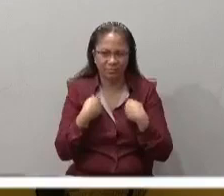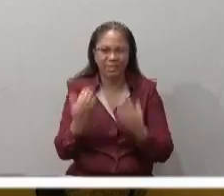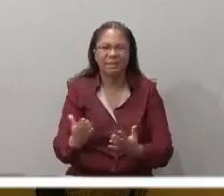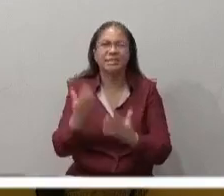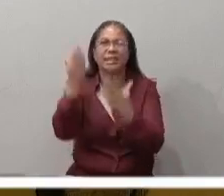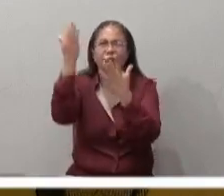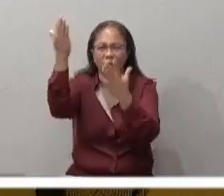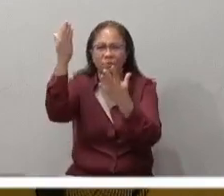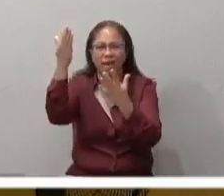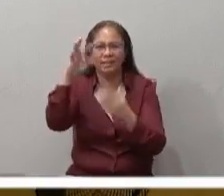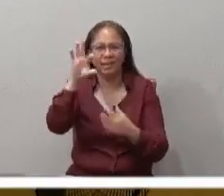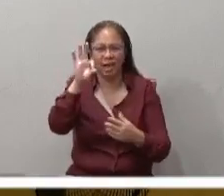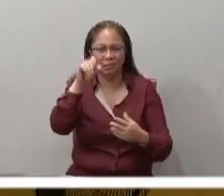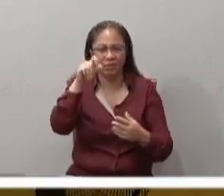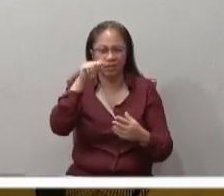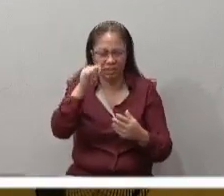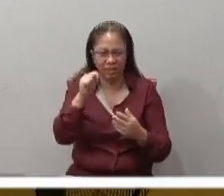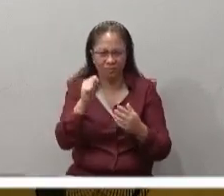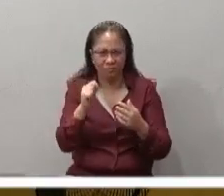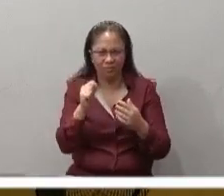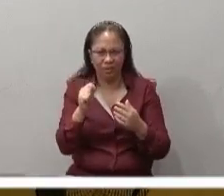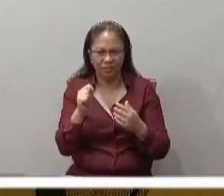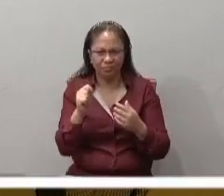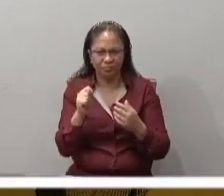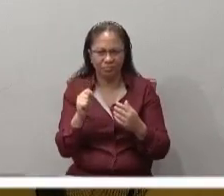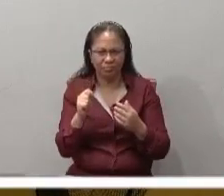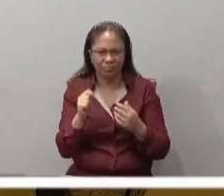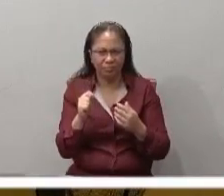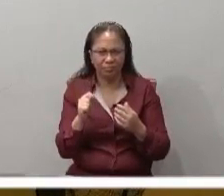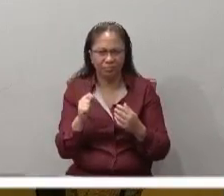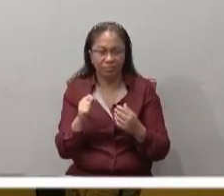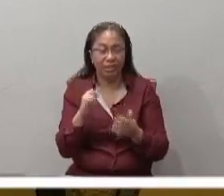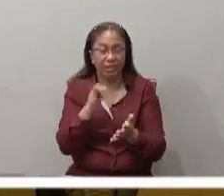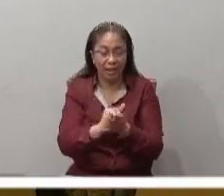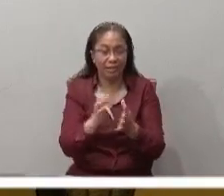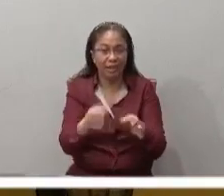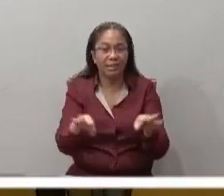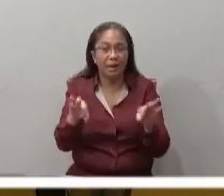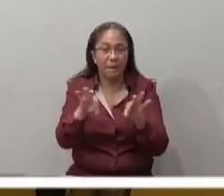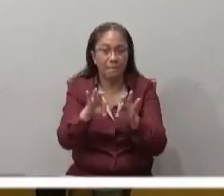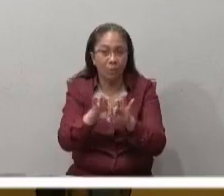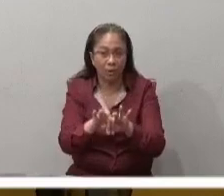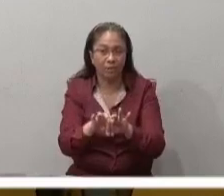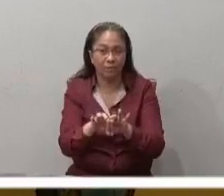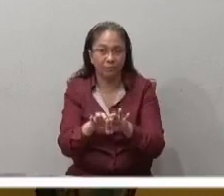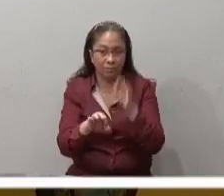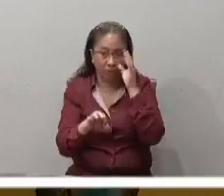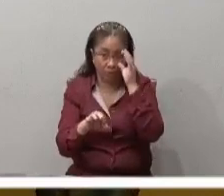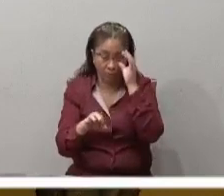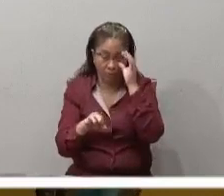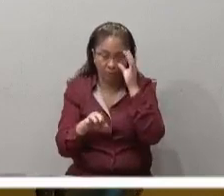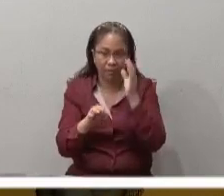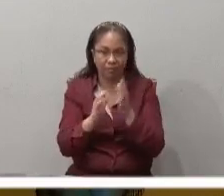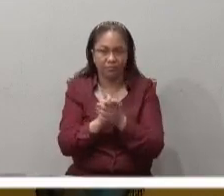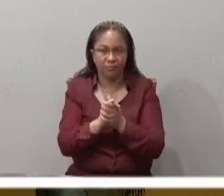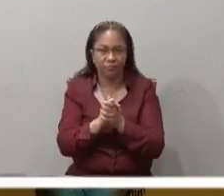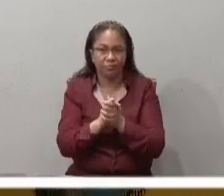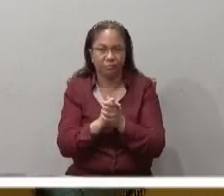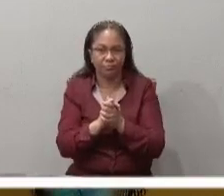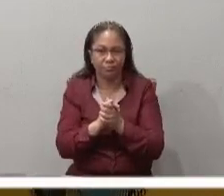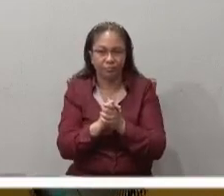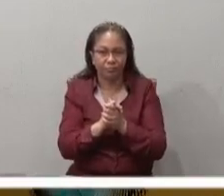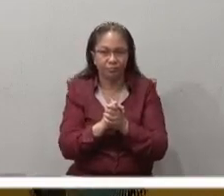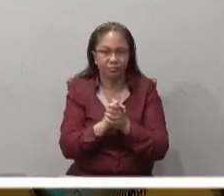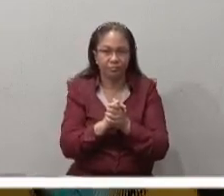was the most precious of what was there in the animal, was not kept for the person, but it was